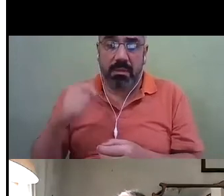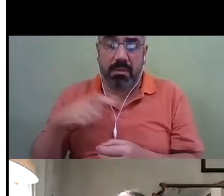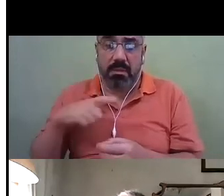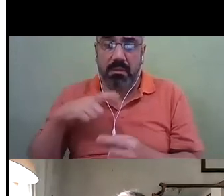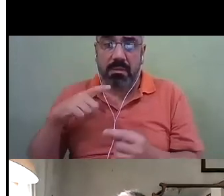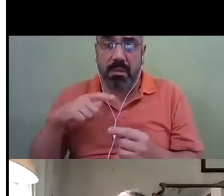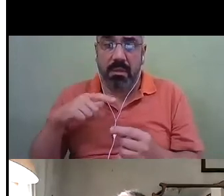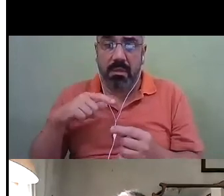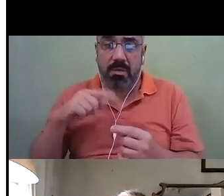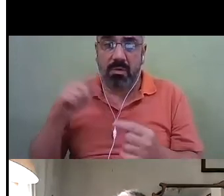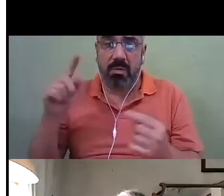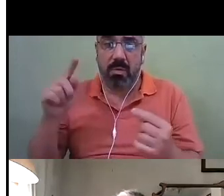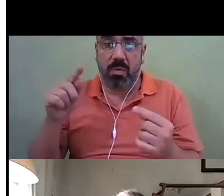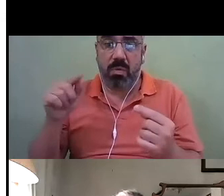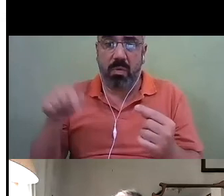and I